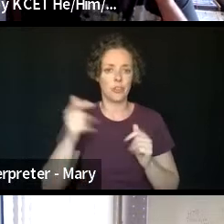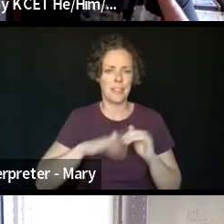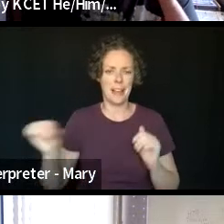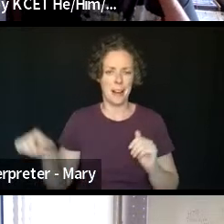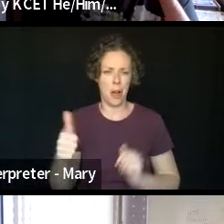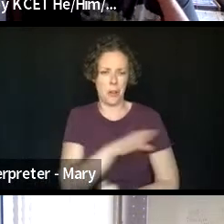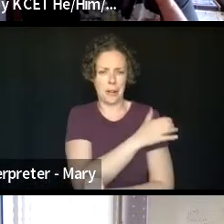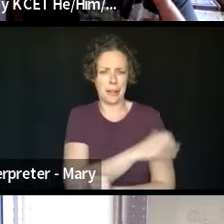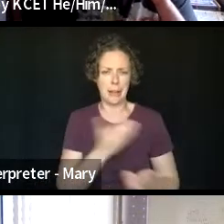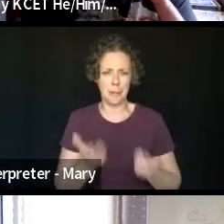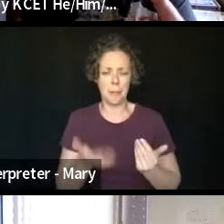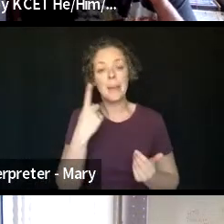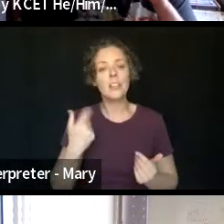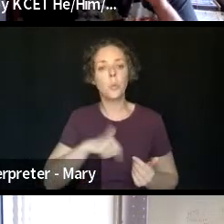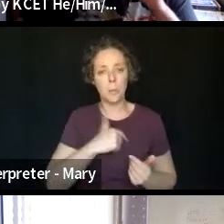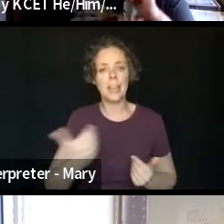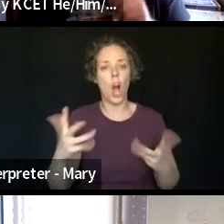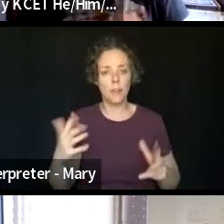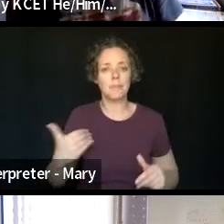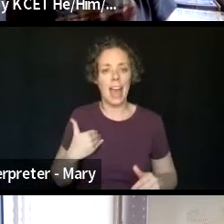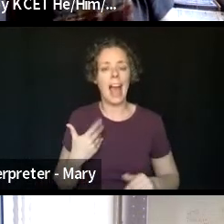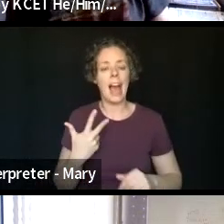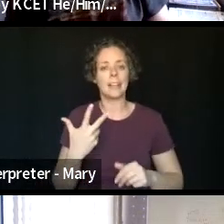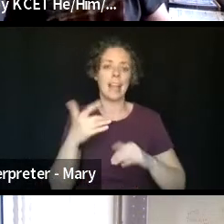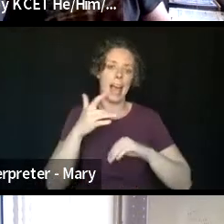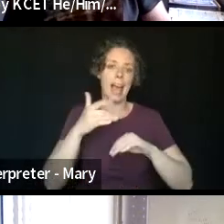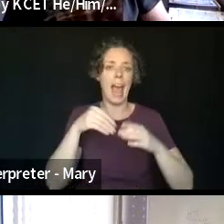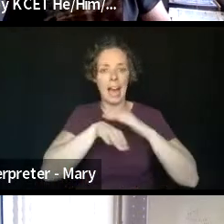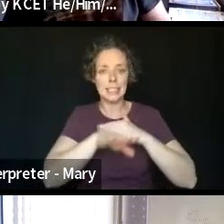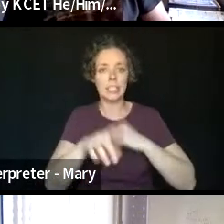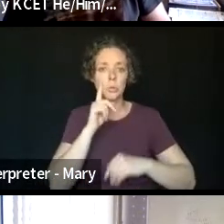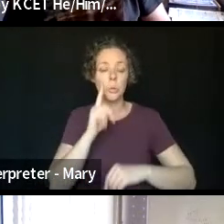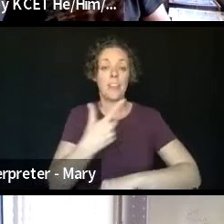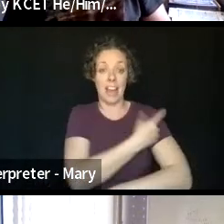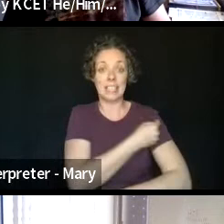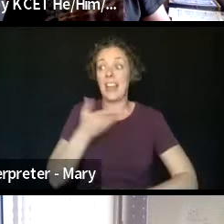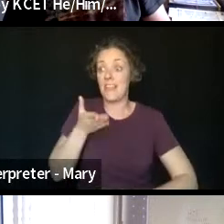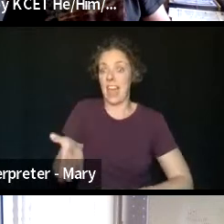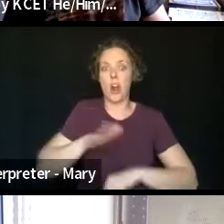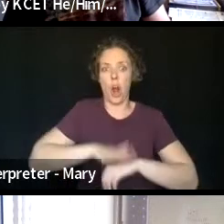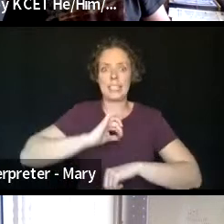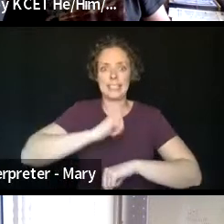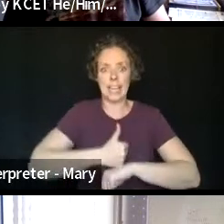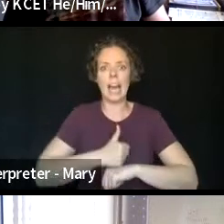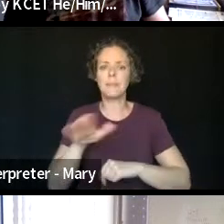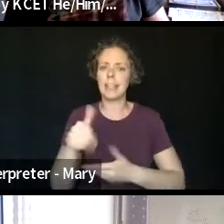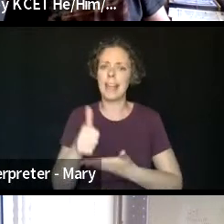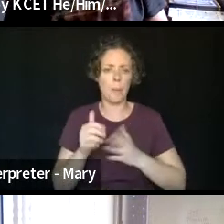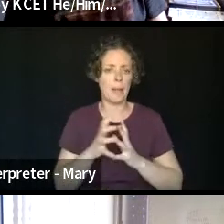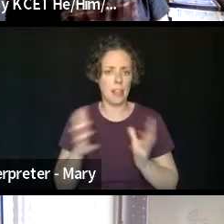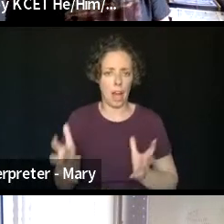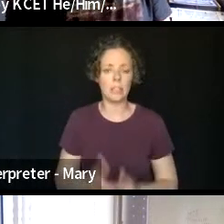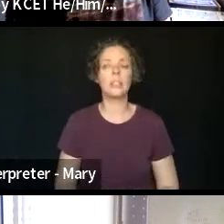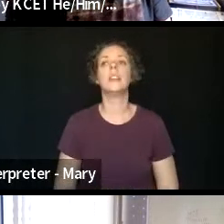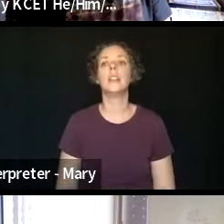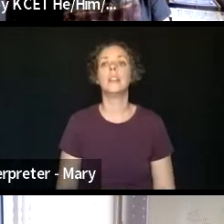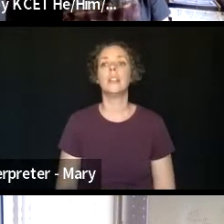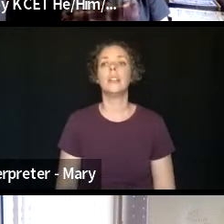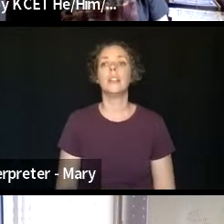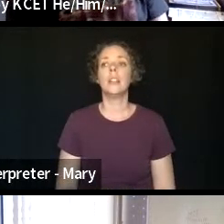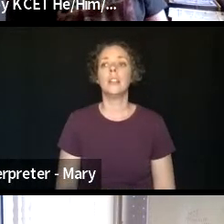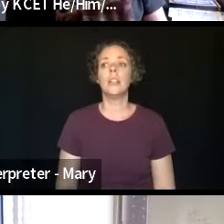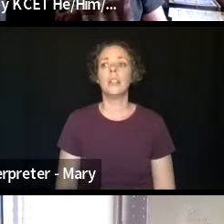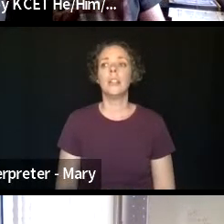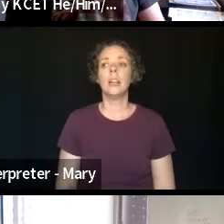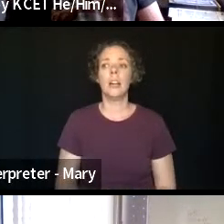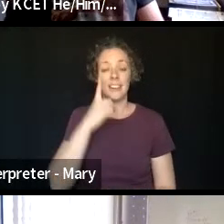We had access to the vaccine on site too, which really helped. So in this case,